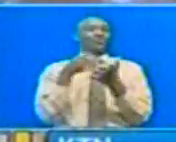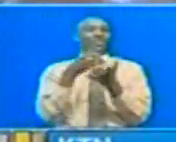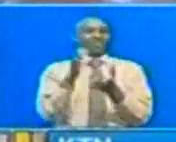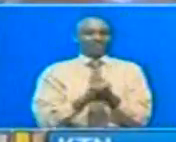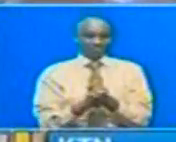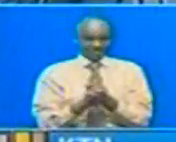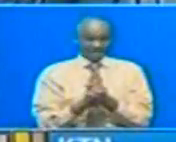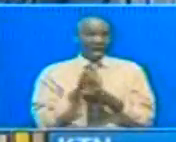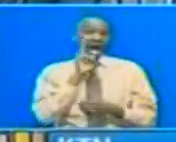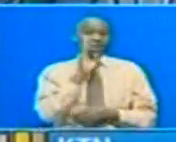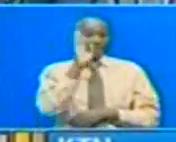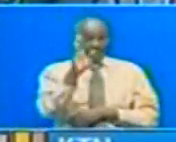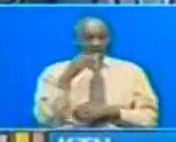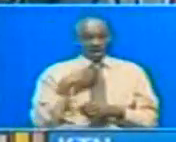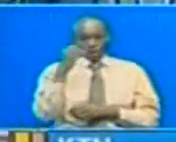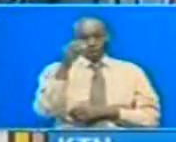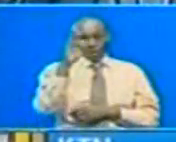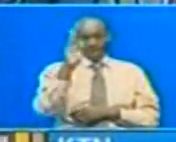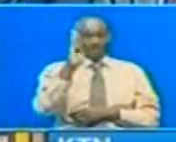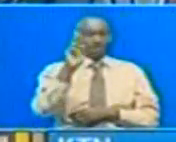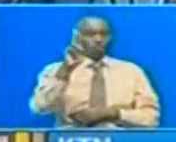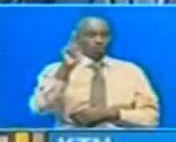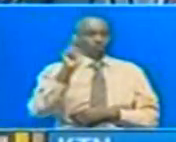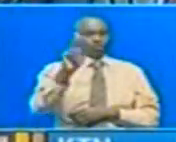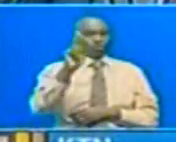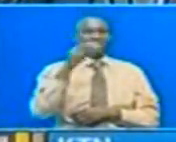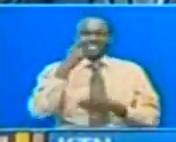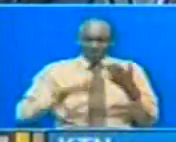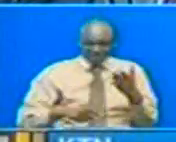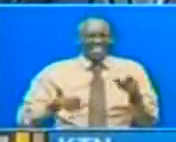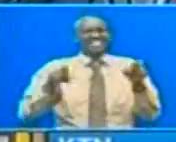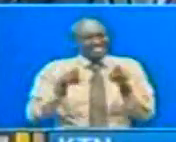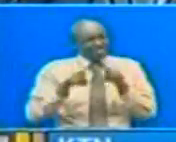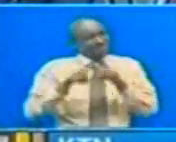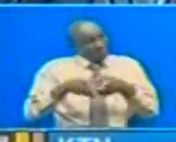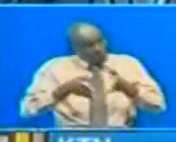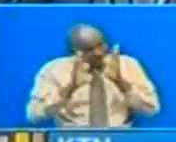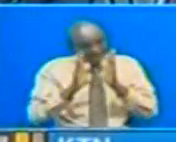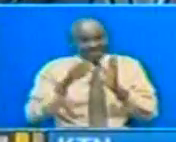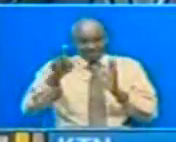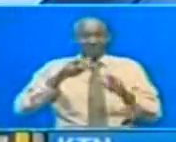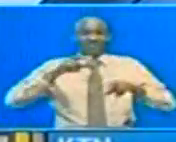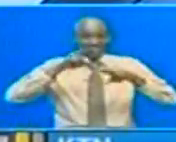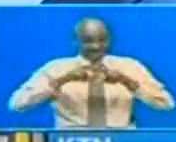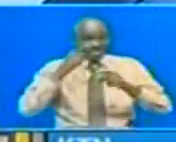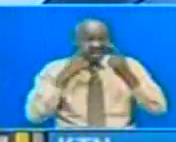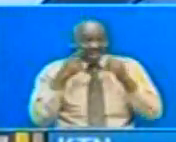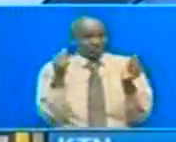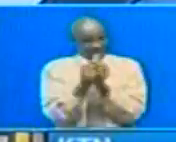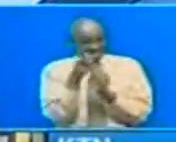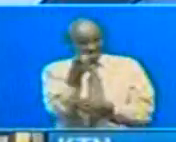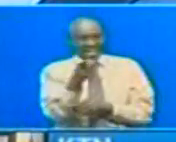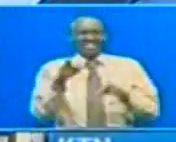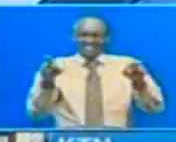with Fidel's uncle, Dr. Oburu Odinga, urging that in the same spirit that the leaders would sit and mourn together, so should